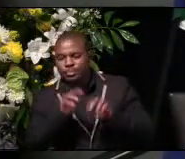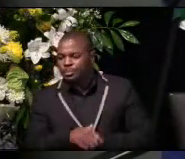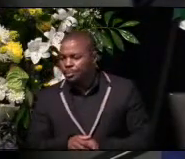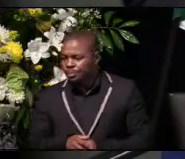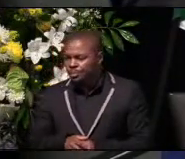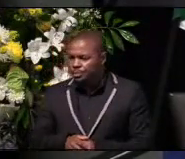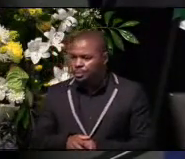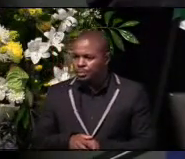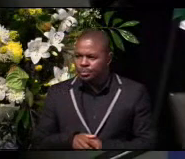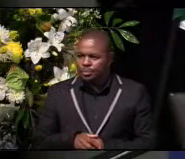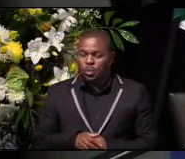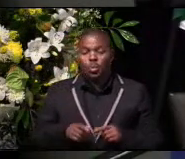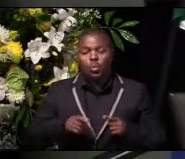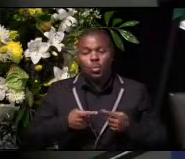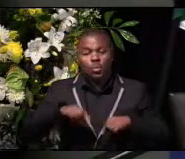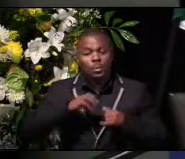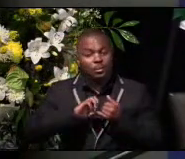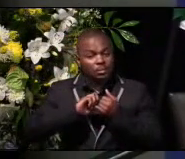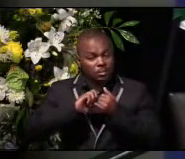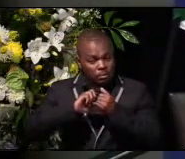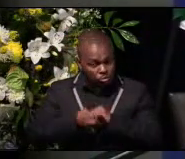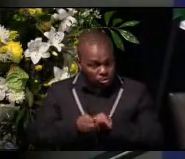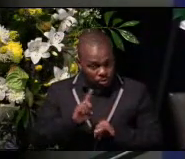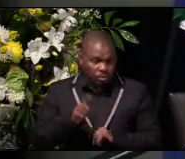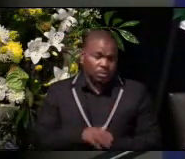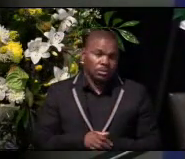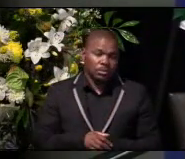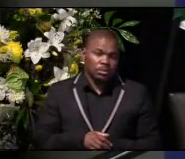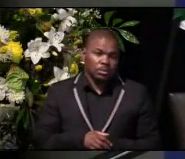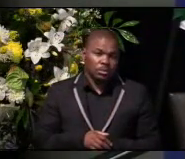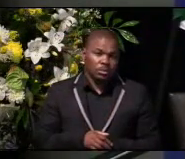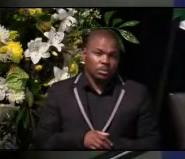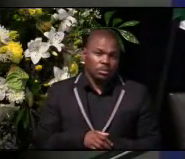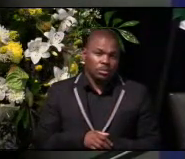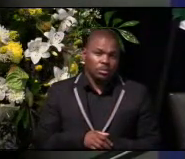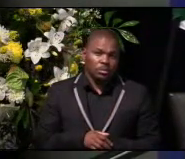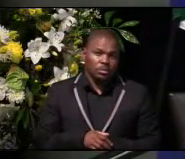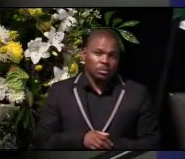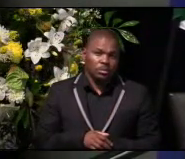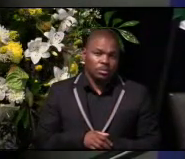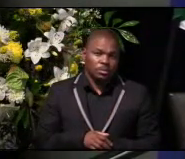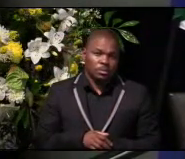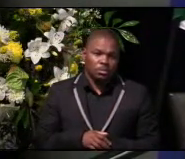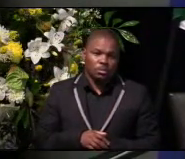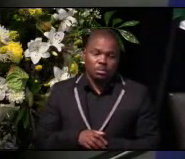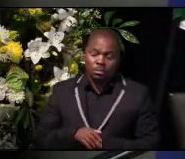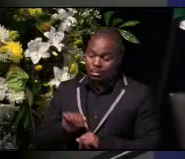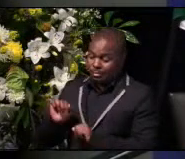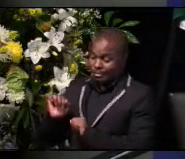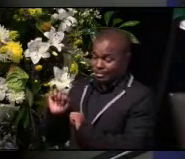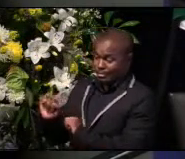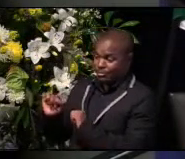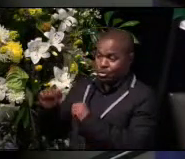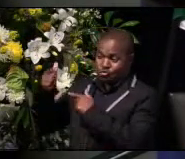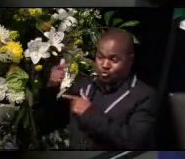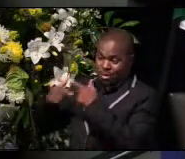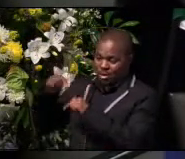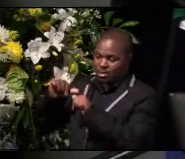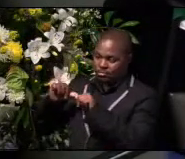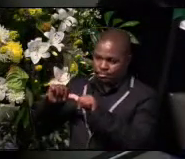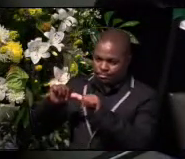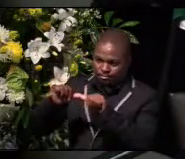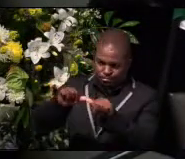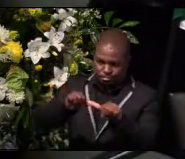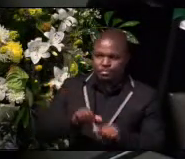now we try to also to uh at Advance the legacy of Moses kotani